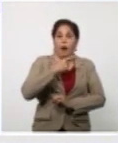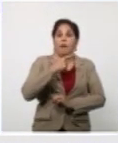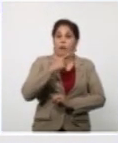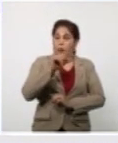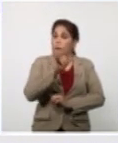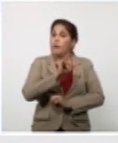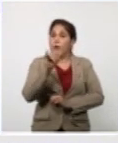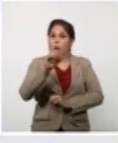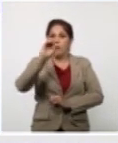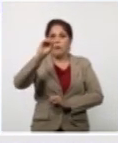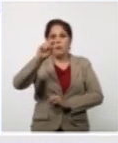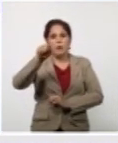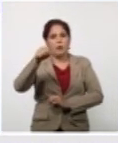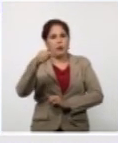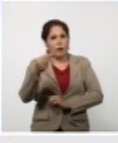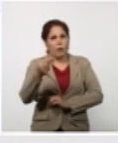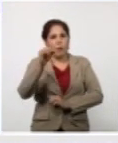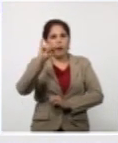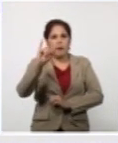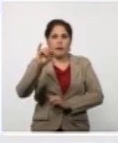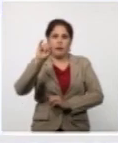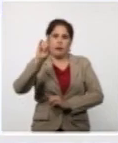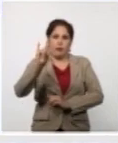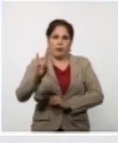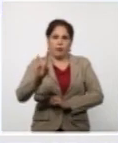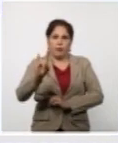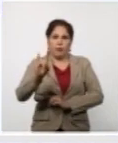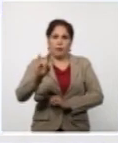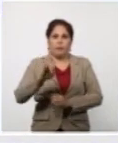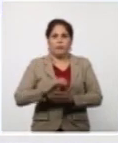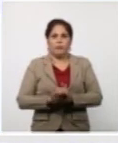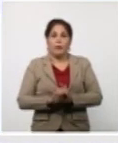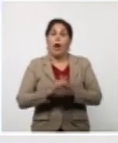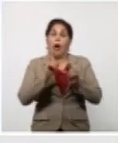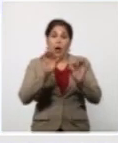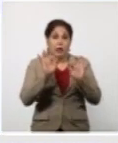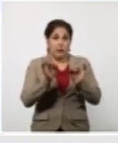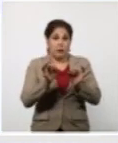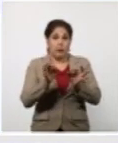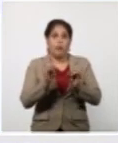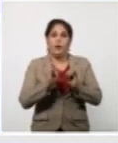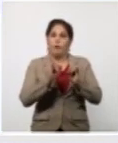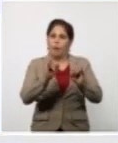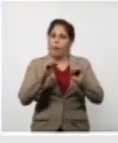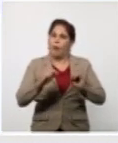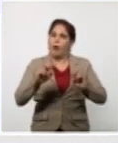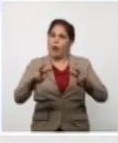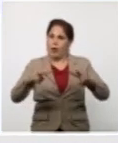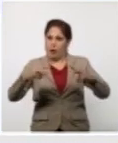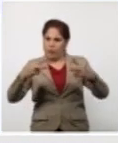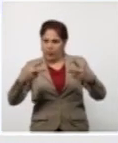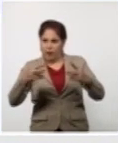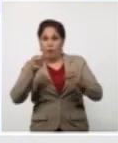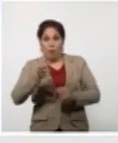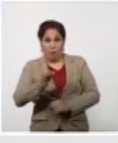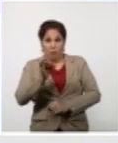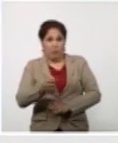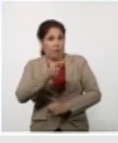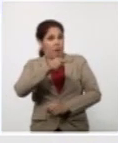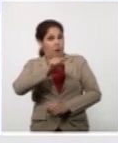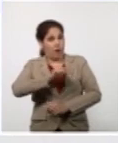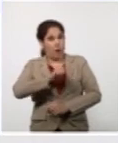Artemisa in third place with 0.97, and Ciego de Ávila with a rate of